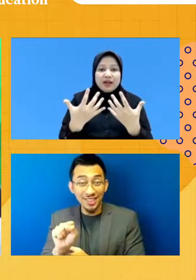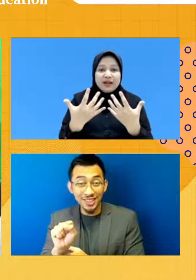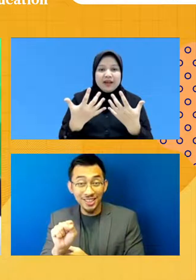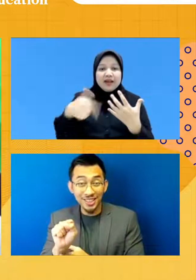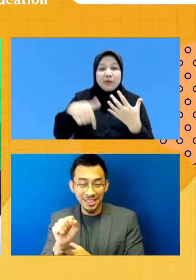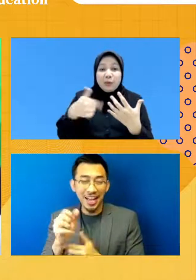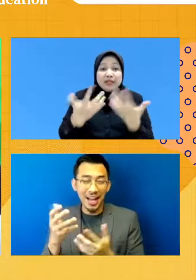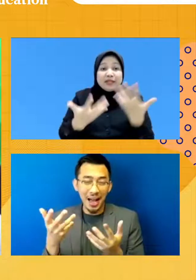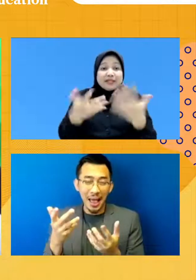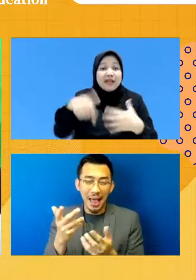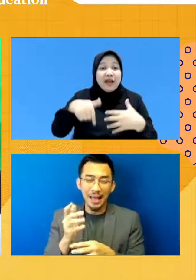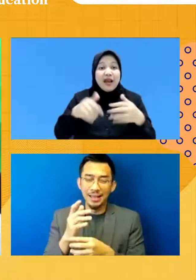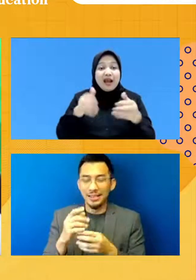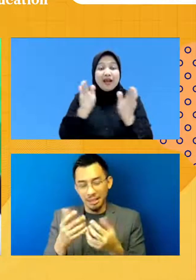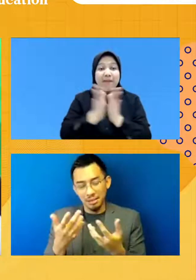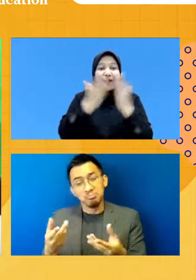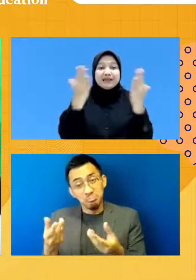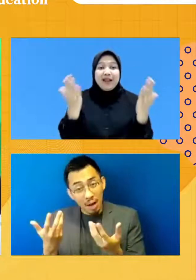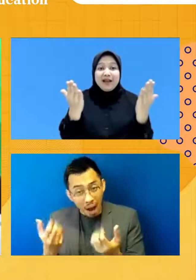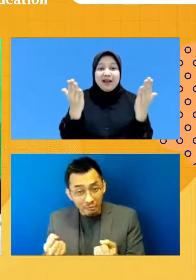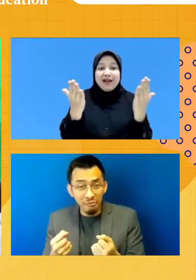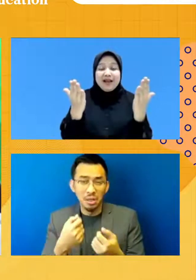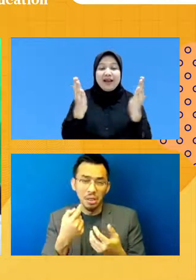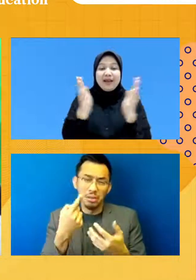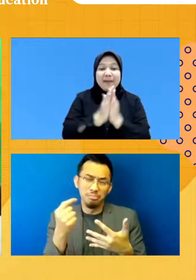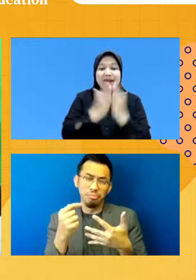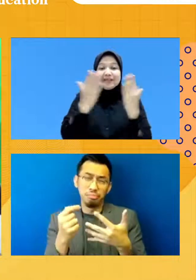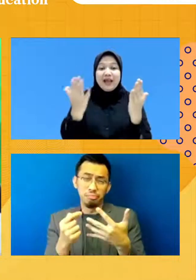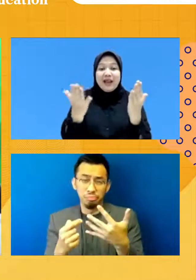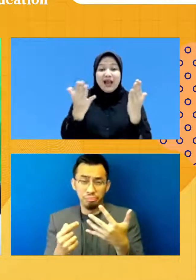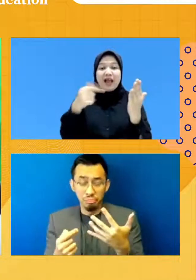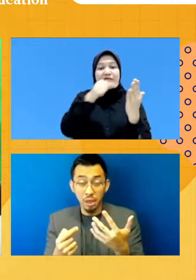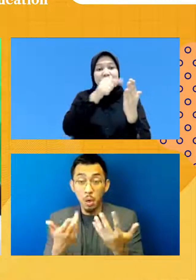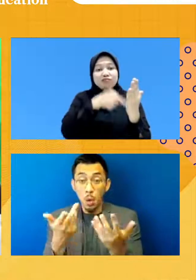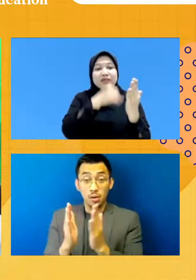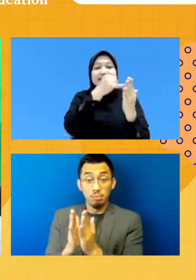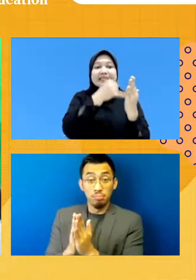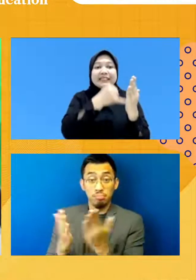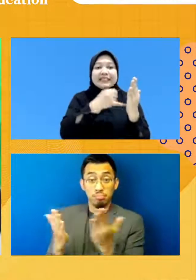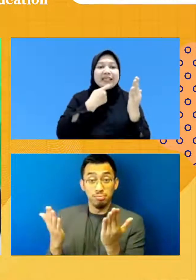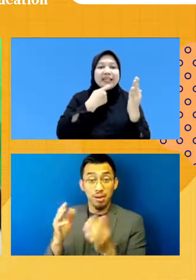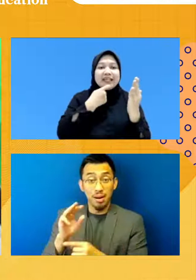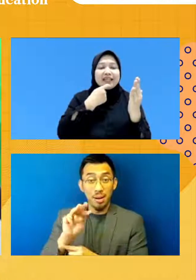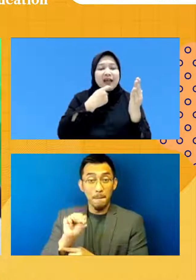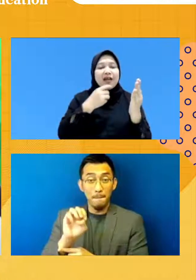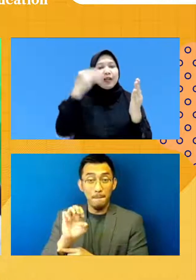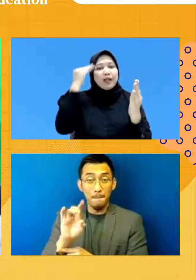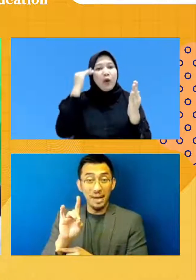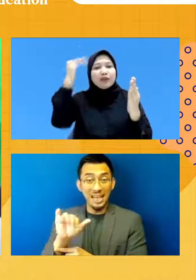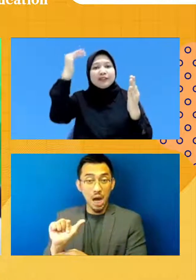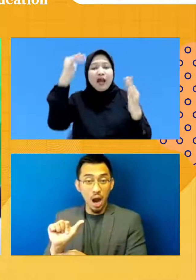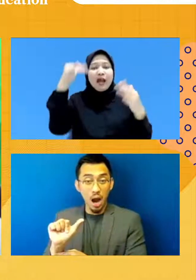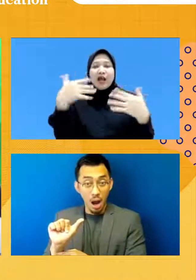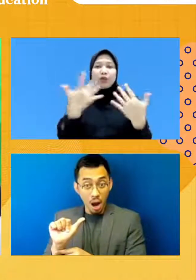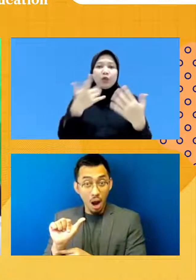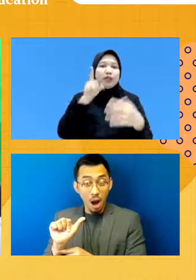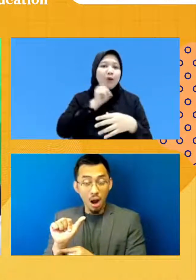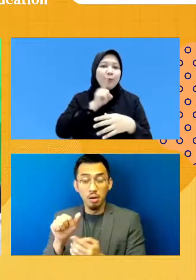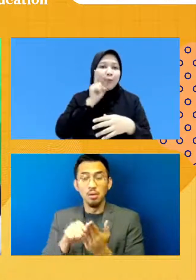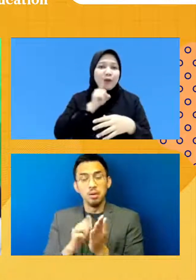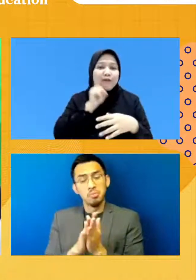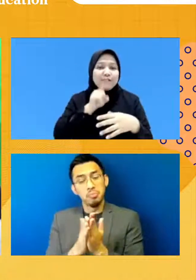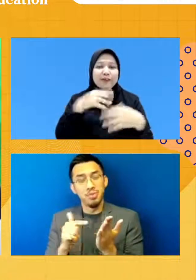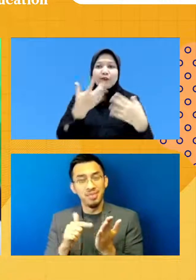where they brought up these sexual contents, and then they had the porns, and now it